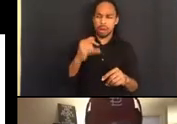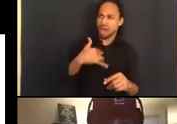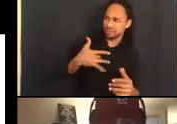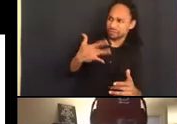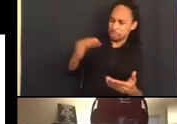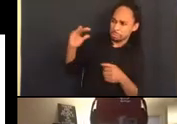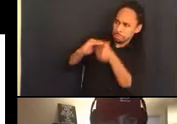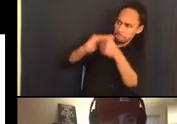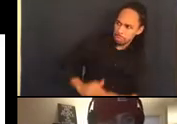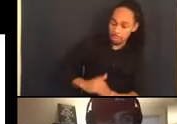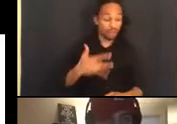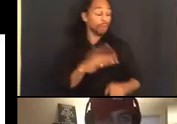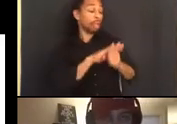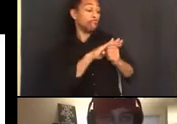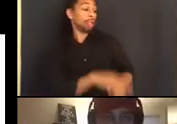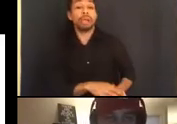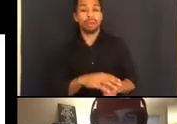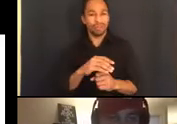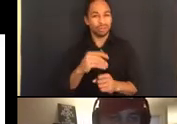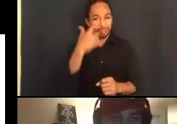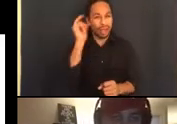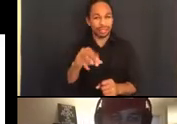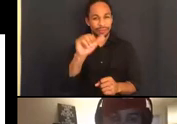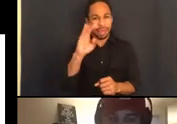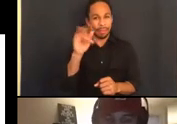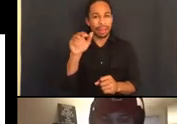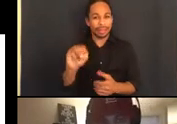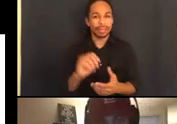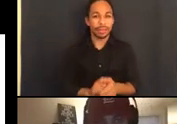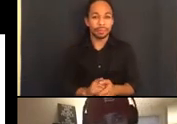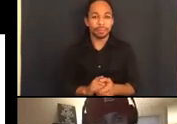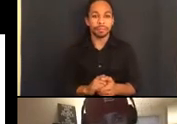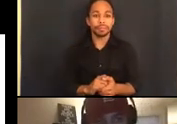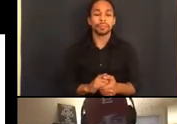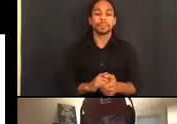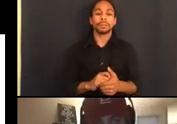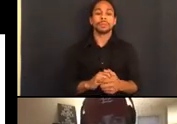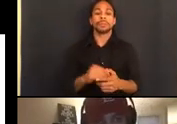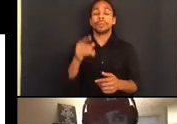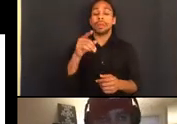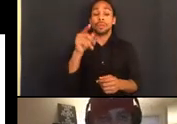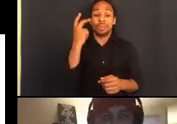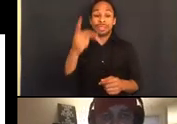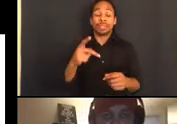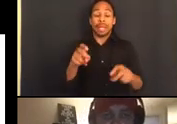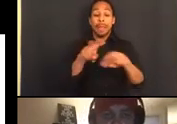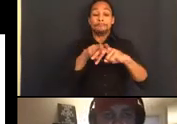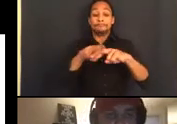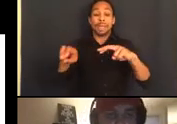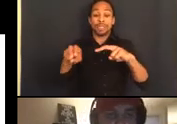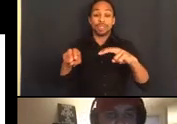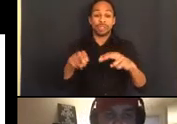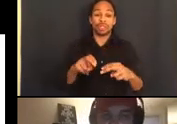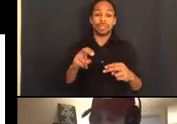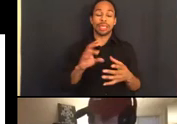an image of Shannon Finnegan's artwork museum benches, which shows a bench that says, "I'd rather be sitting, sit if you